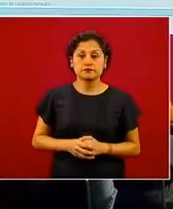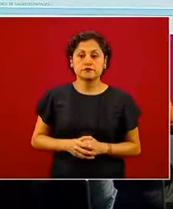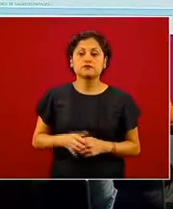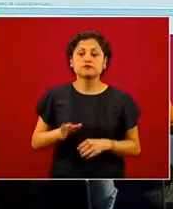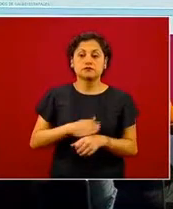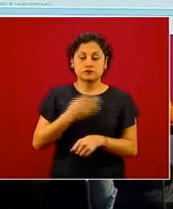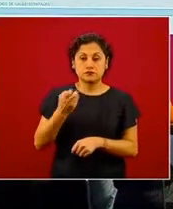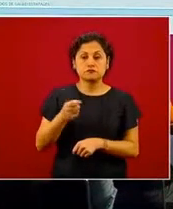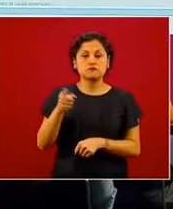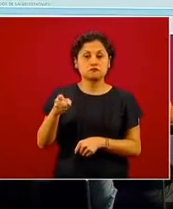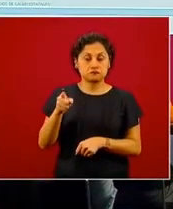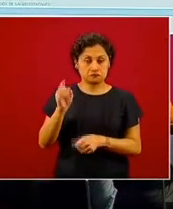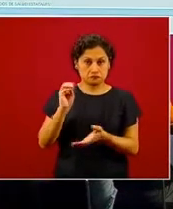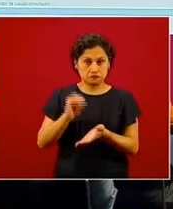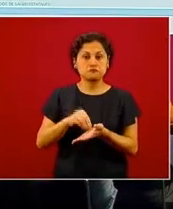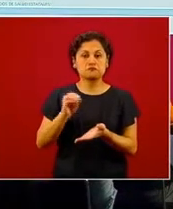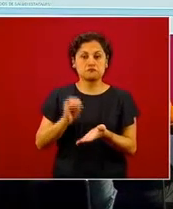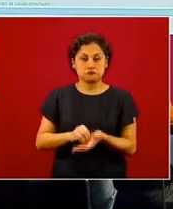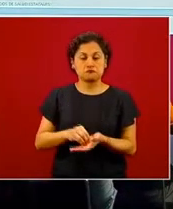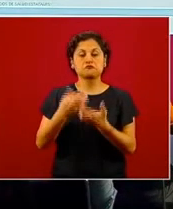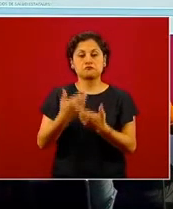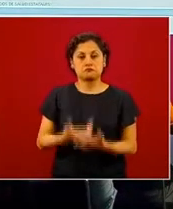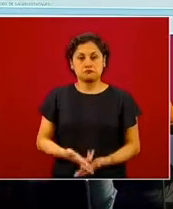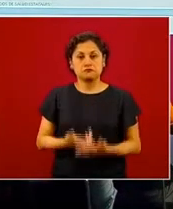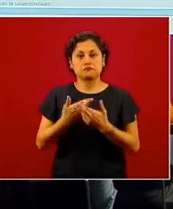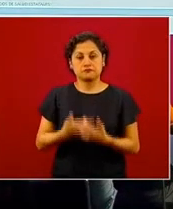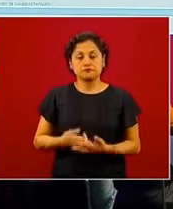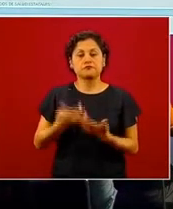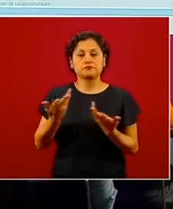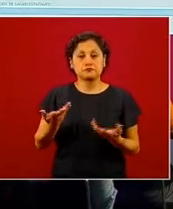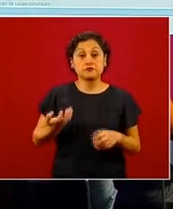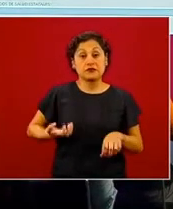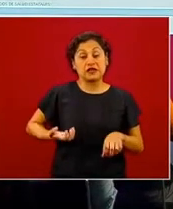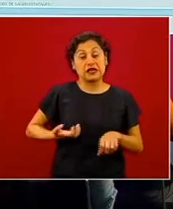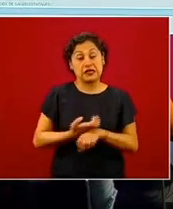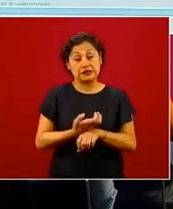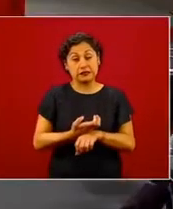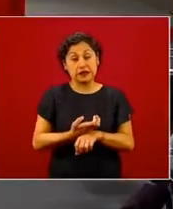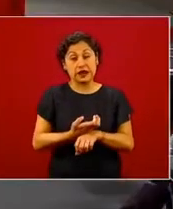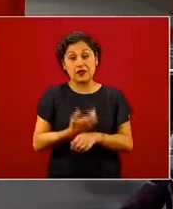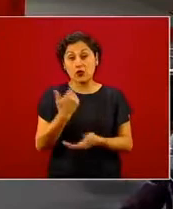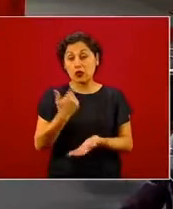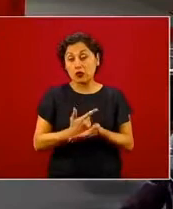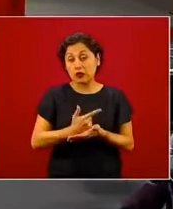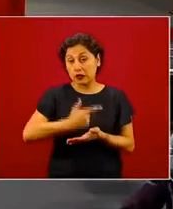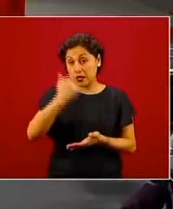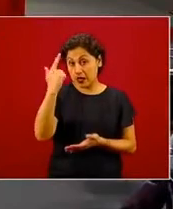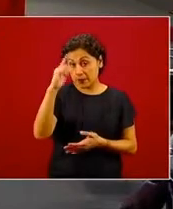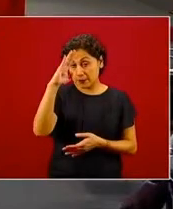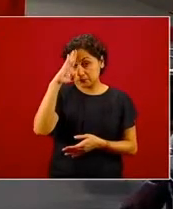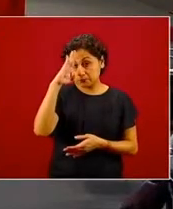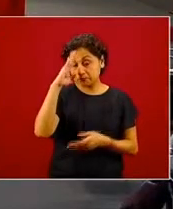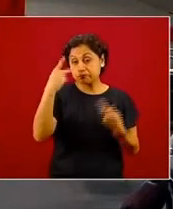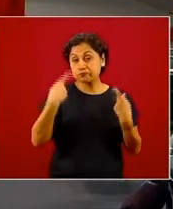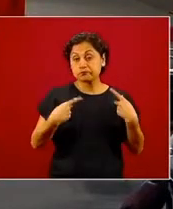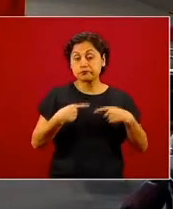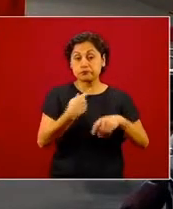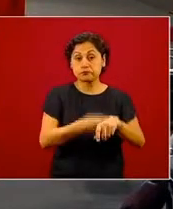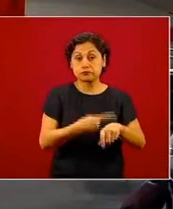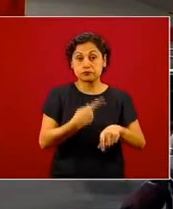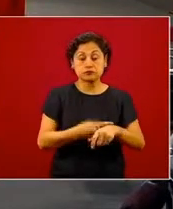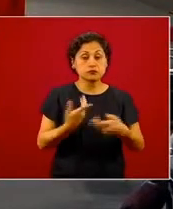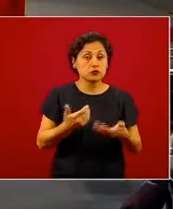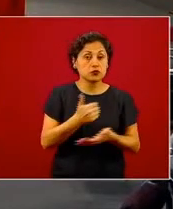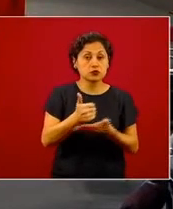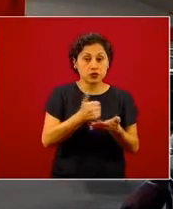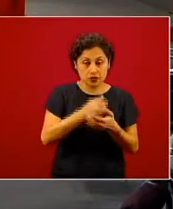has stayed steady in those states that have the highest cases. So